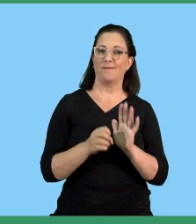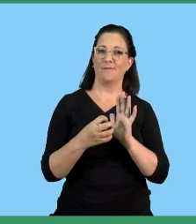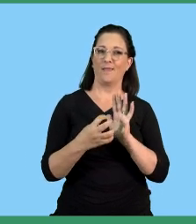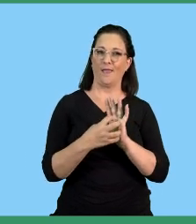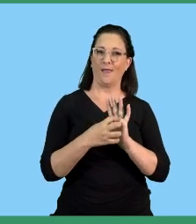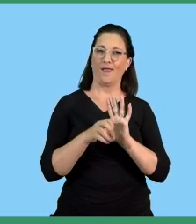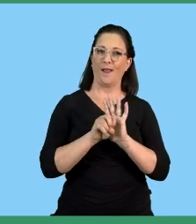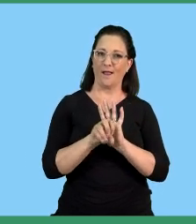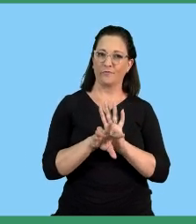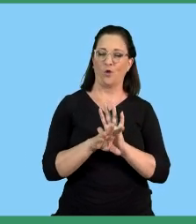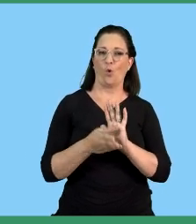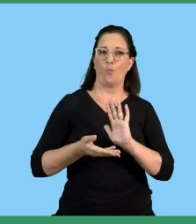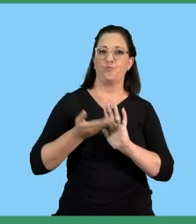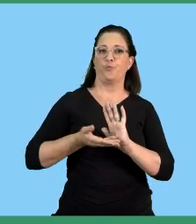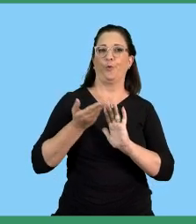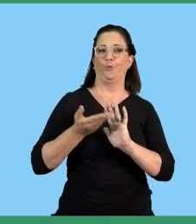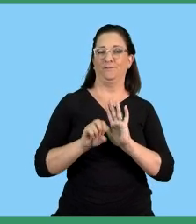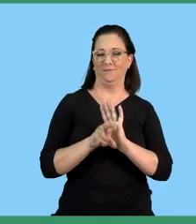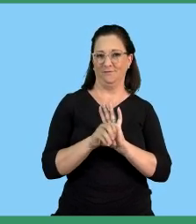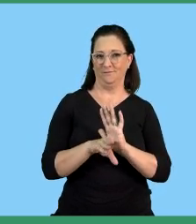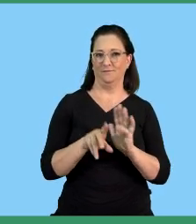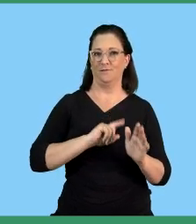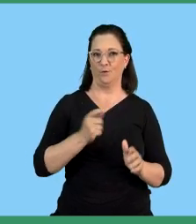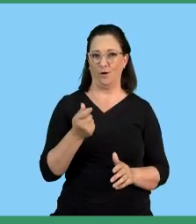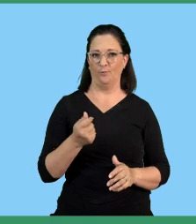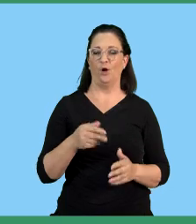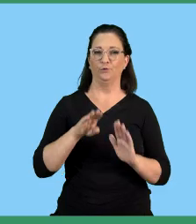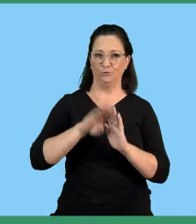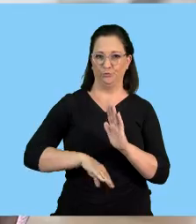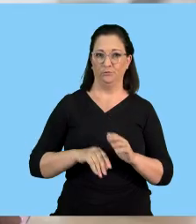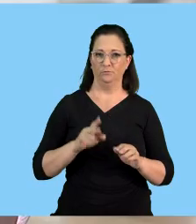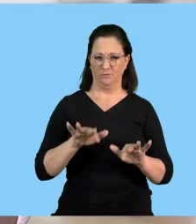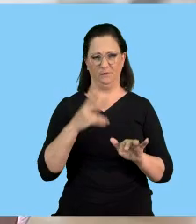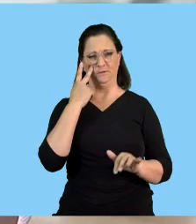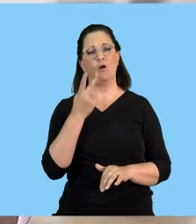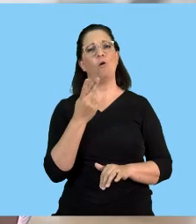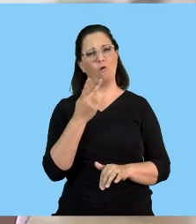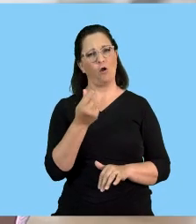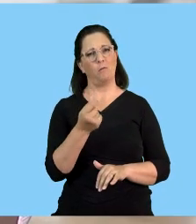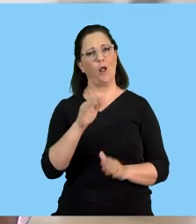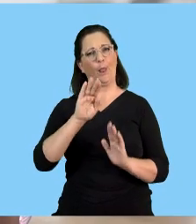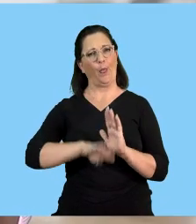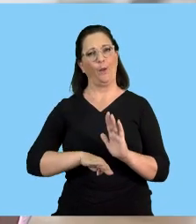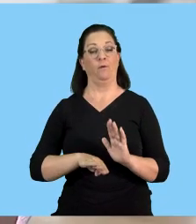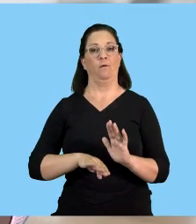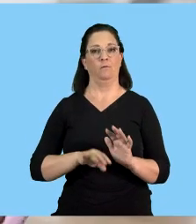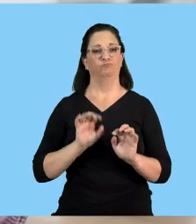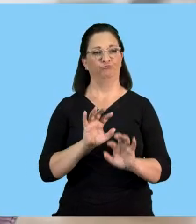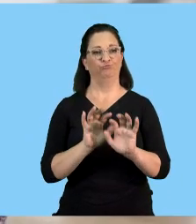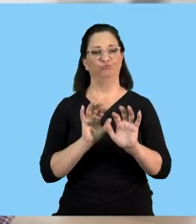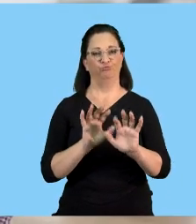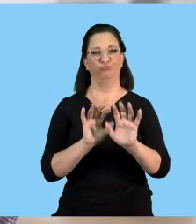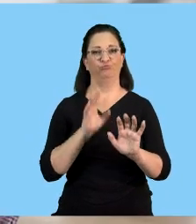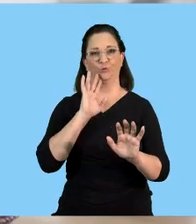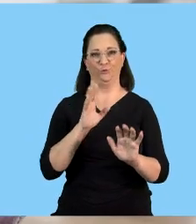of making the product to be well known, by reducing the prices. And obviously, when people see that the prices has been reduced, we're going to have